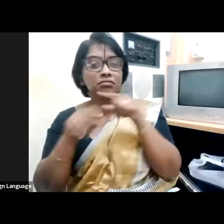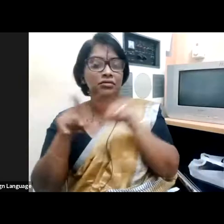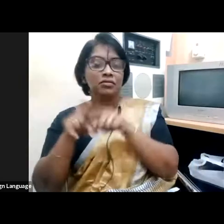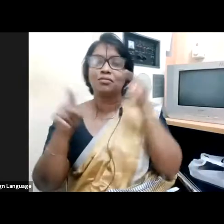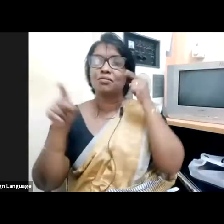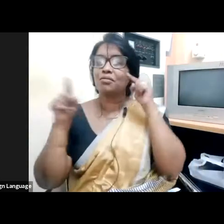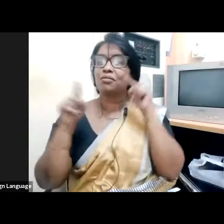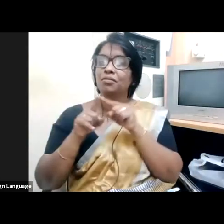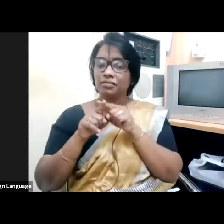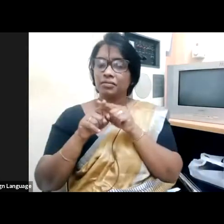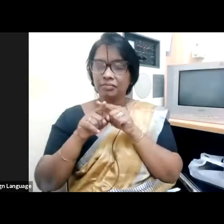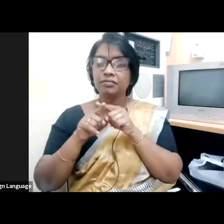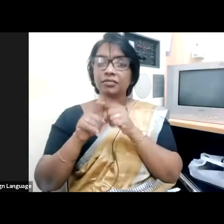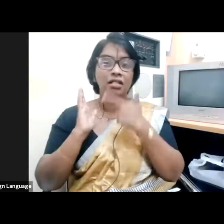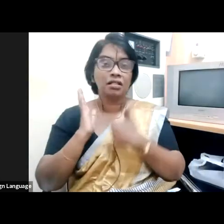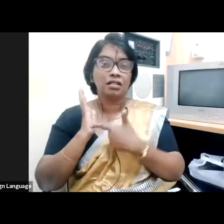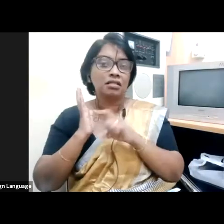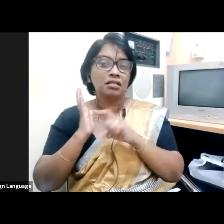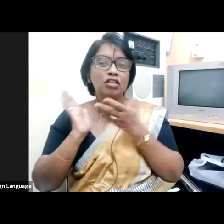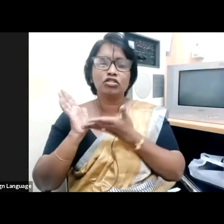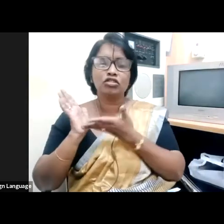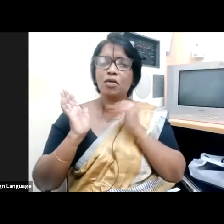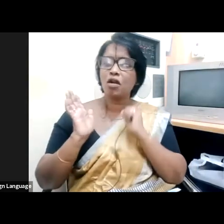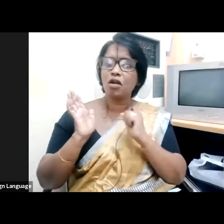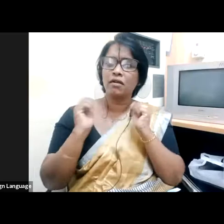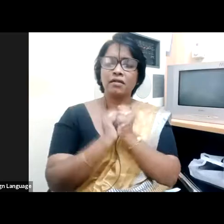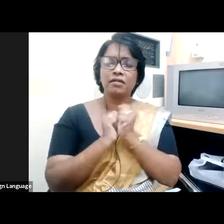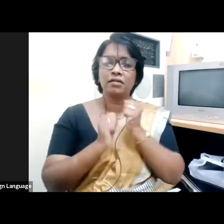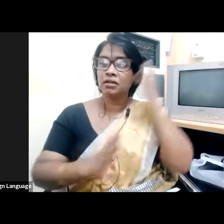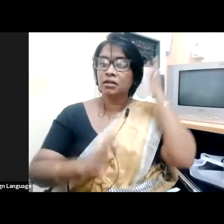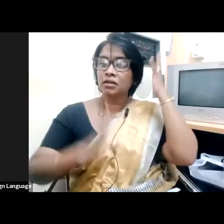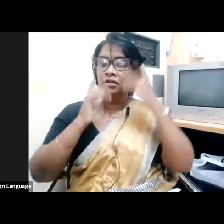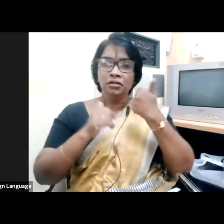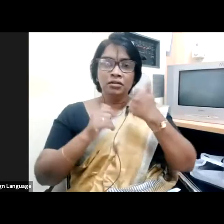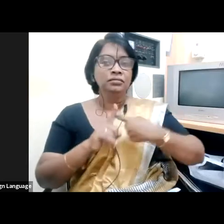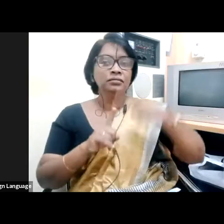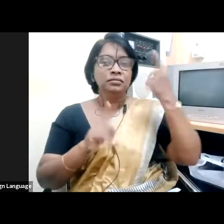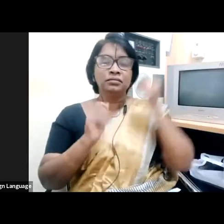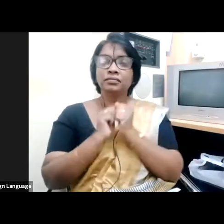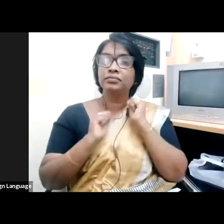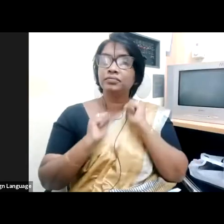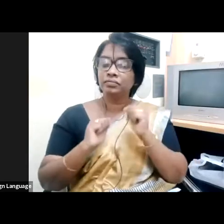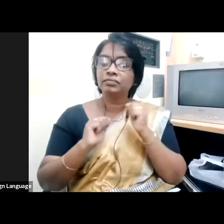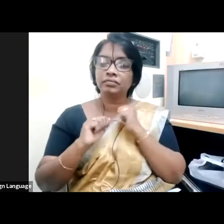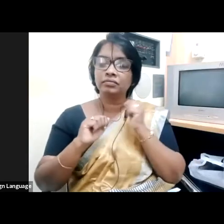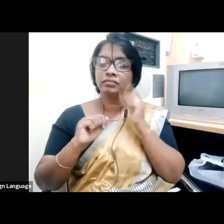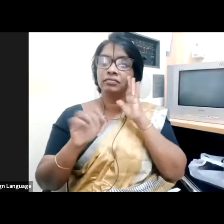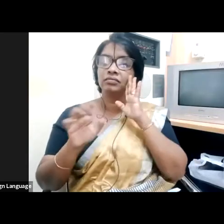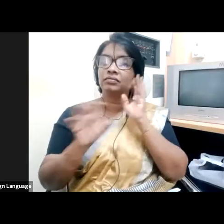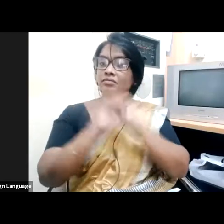do to make the world a better place. And also the fact that